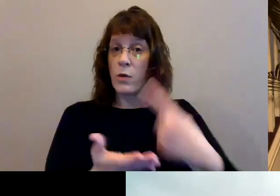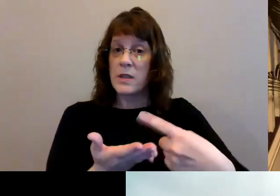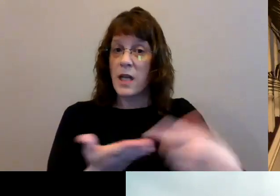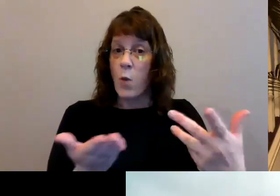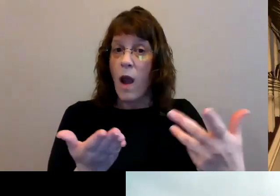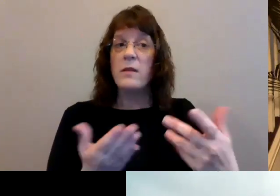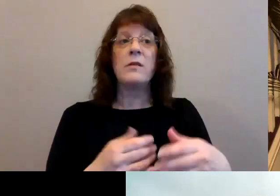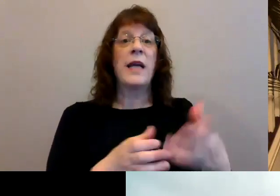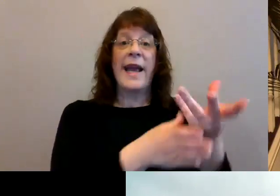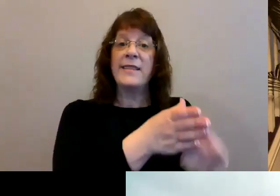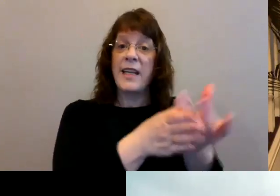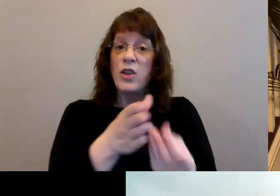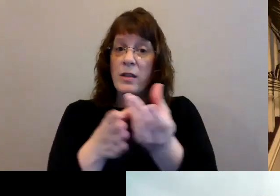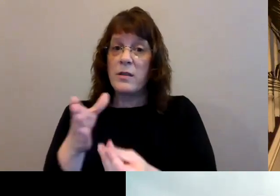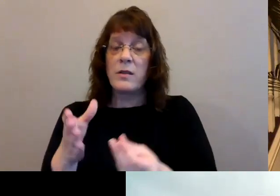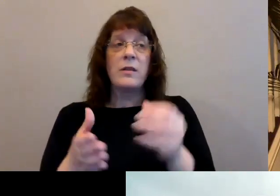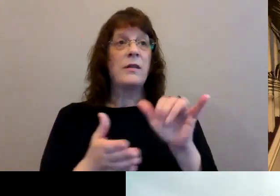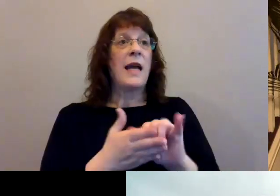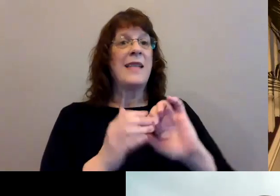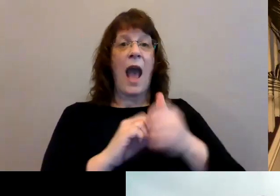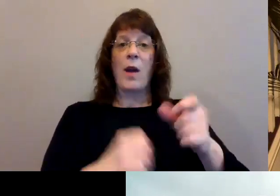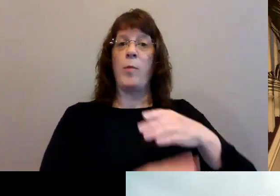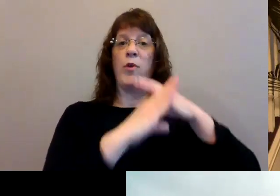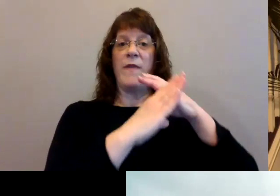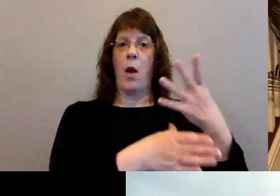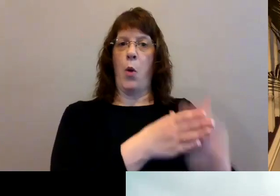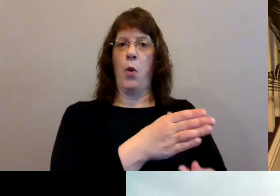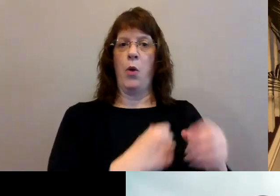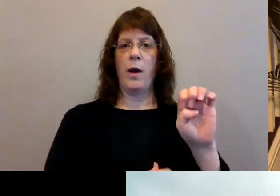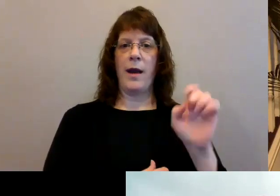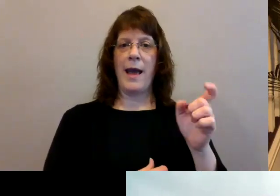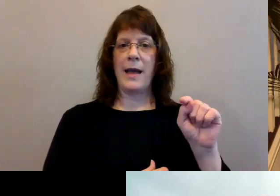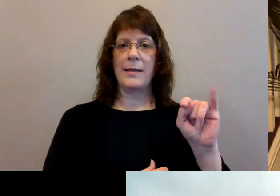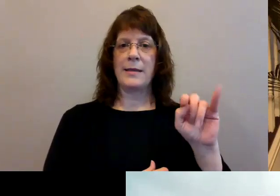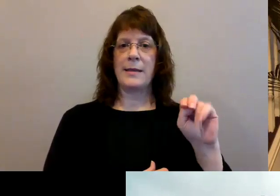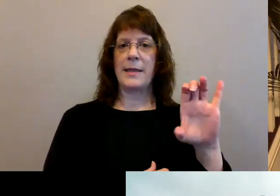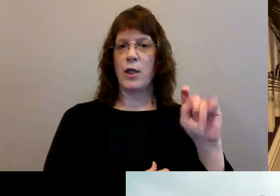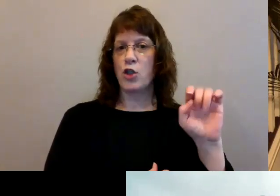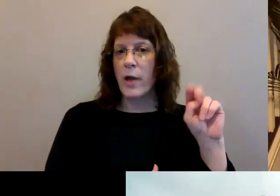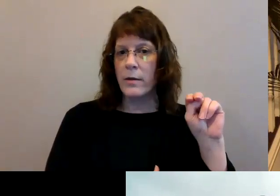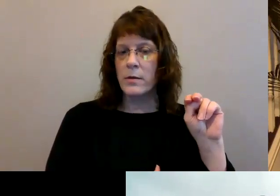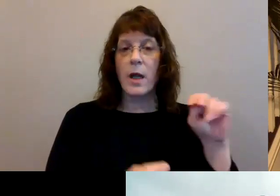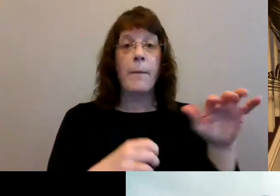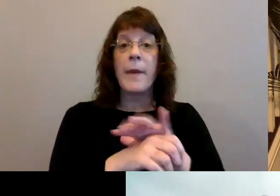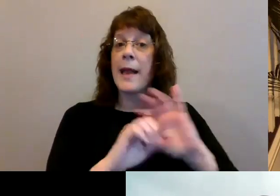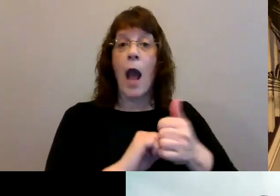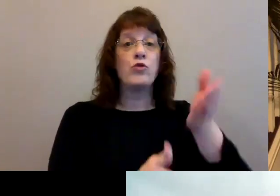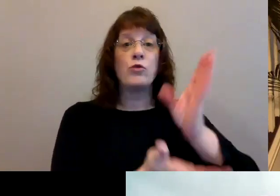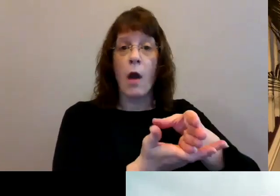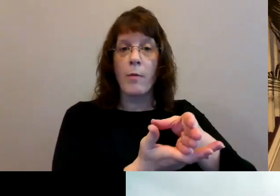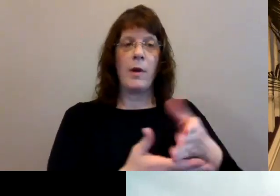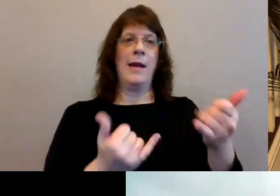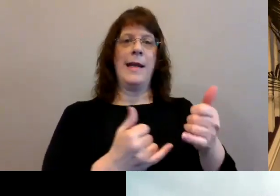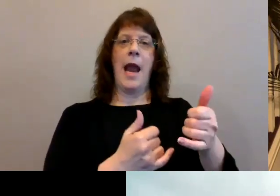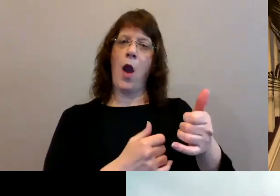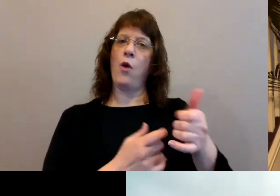extinctions were more about how can we prevent extinction altogether, right? And now like it has shifted. We know